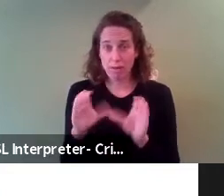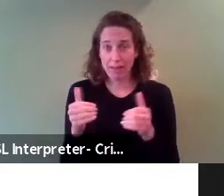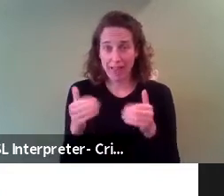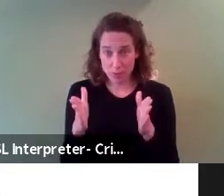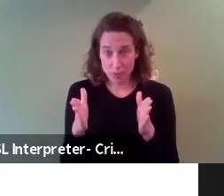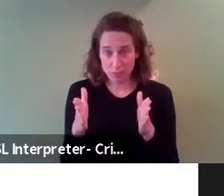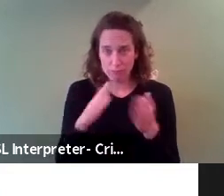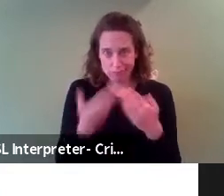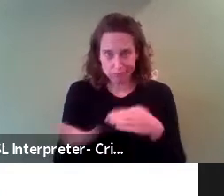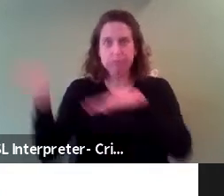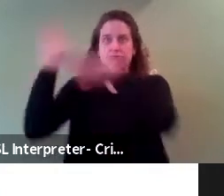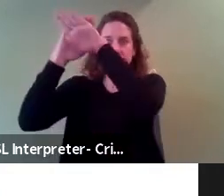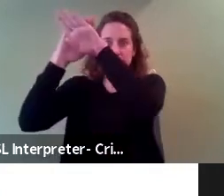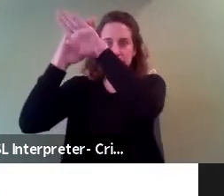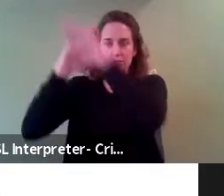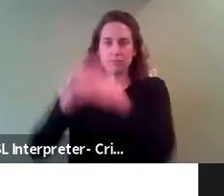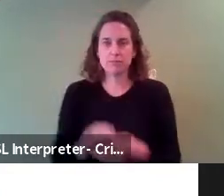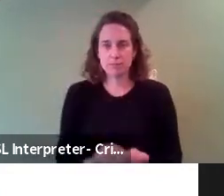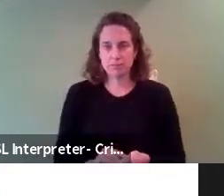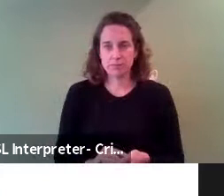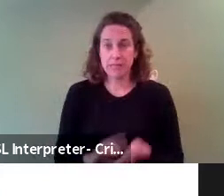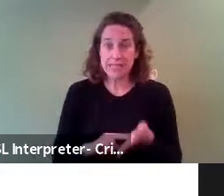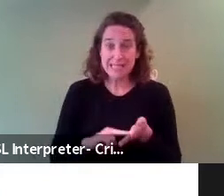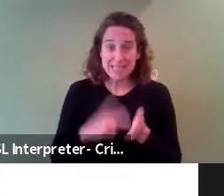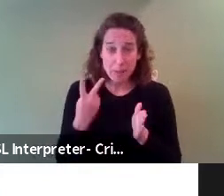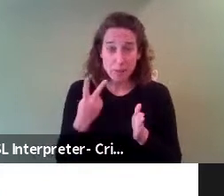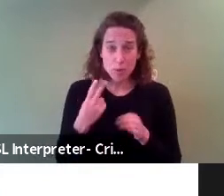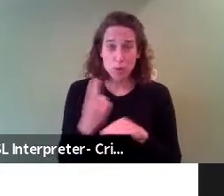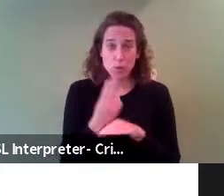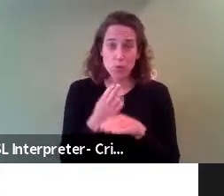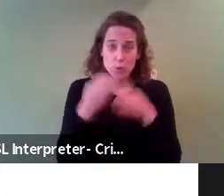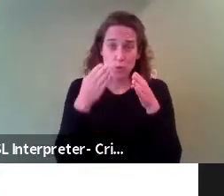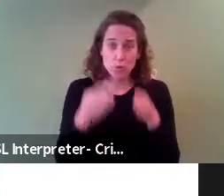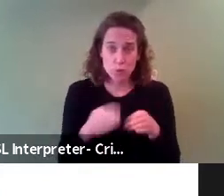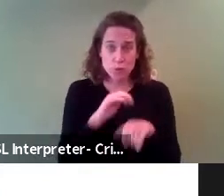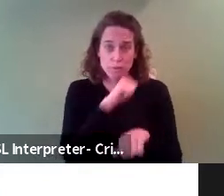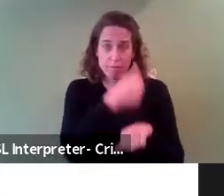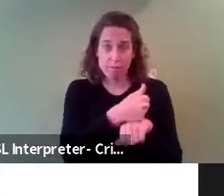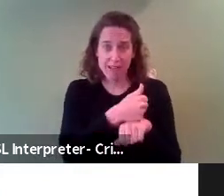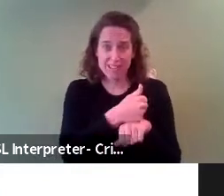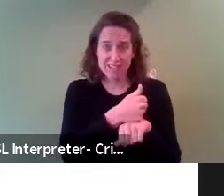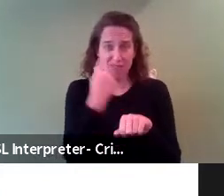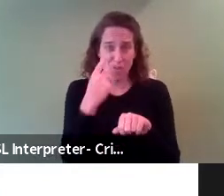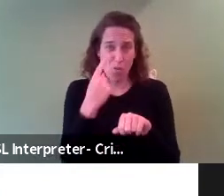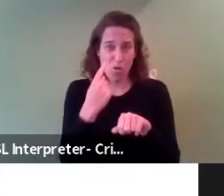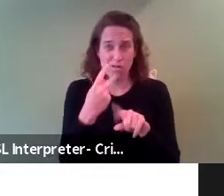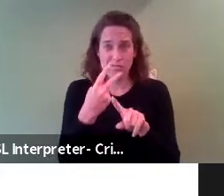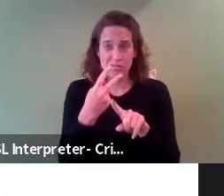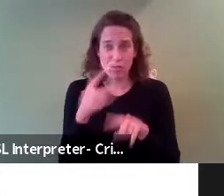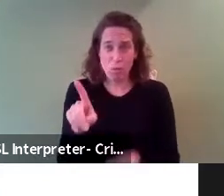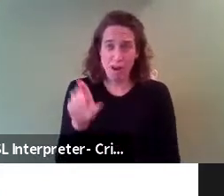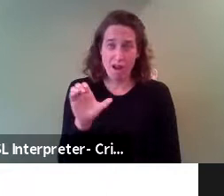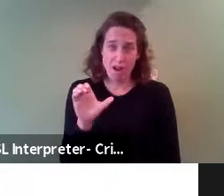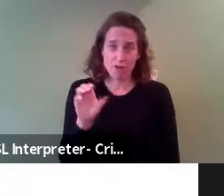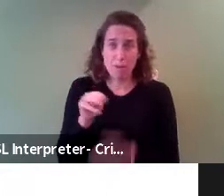rise. I believe they doubled their user base in just the first few months of this year to 100 million